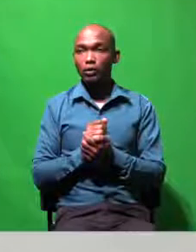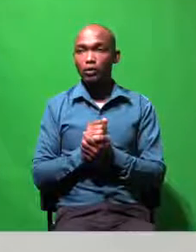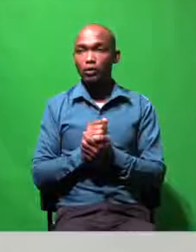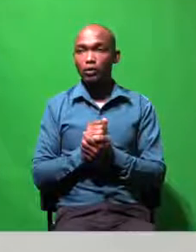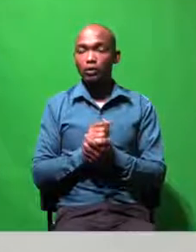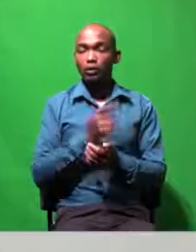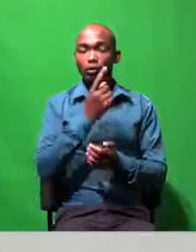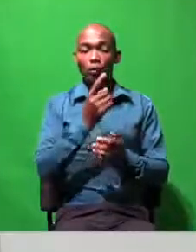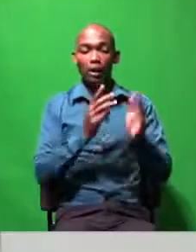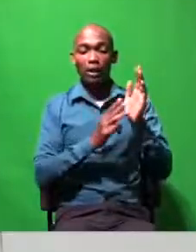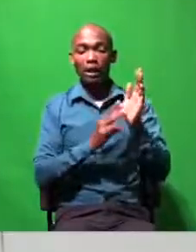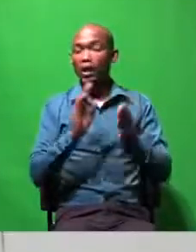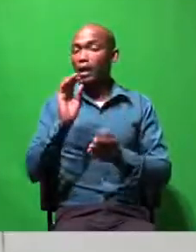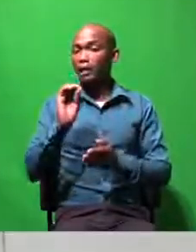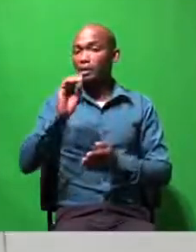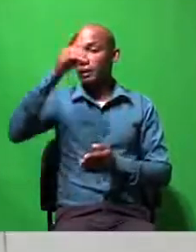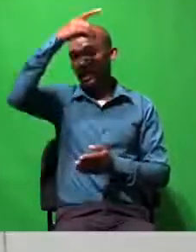180 degrees.